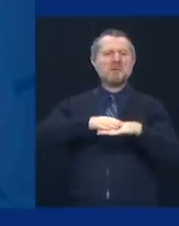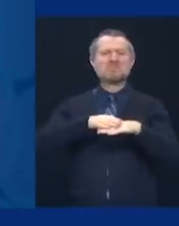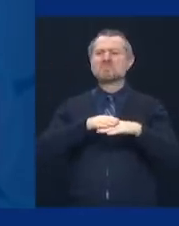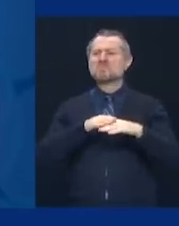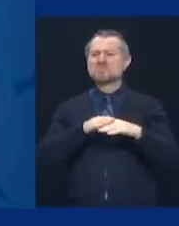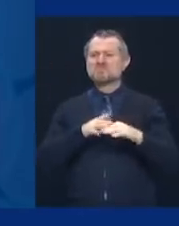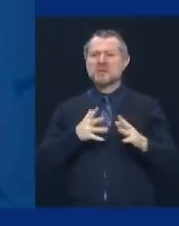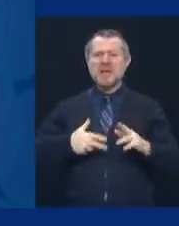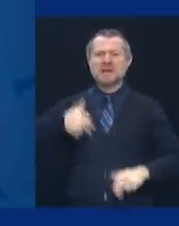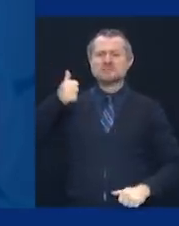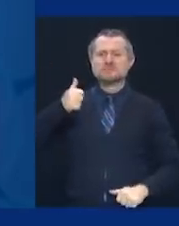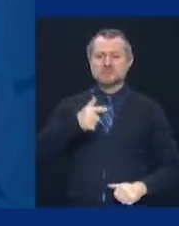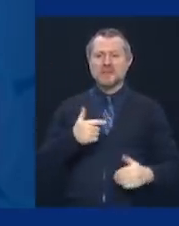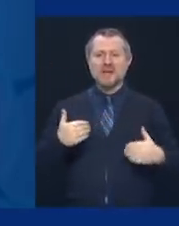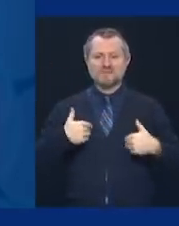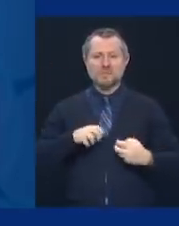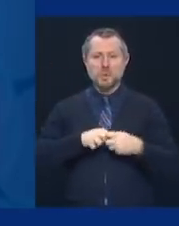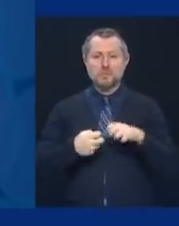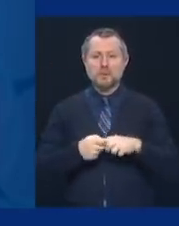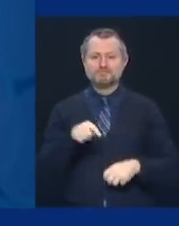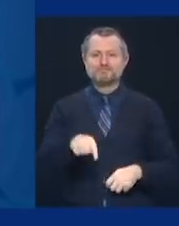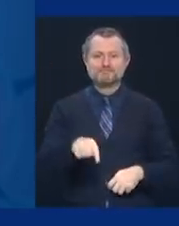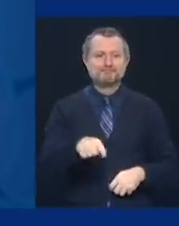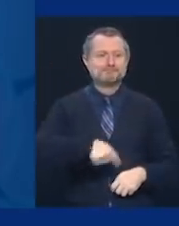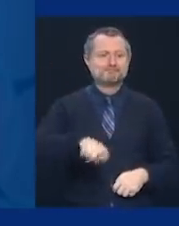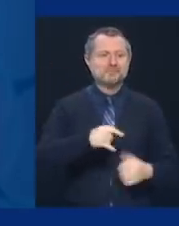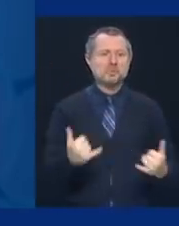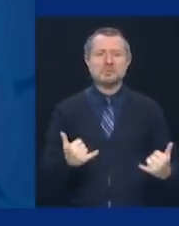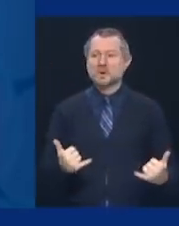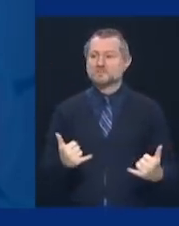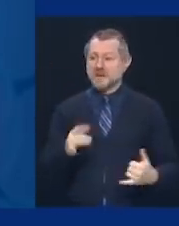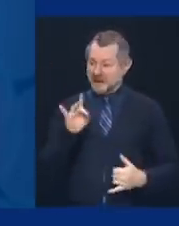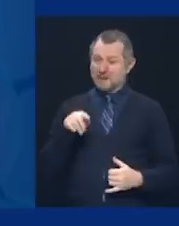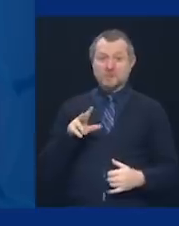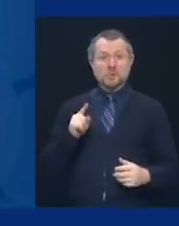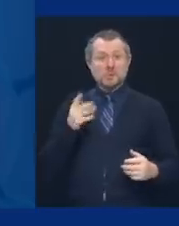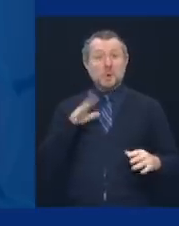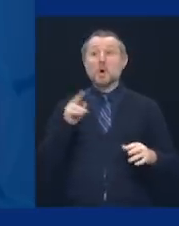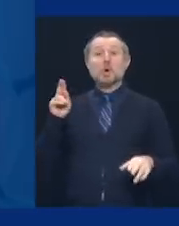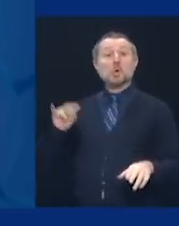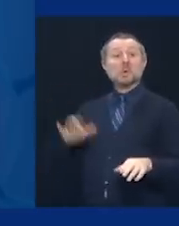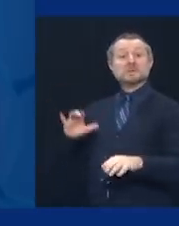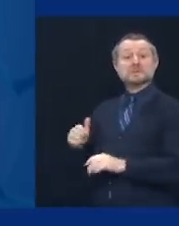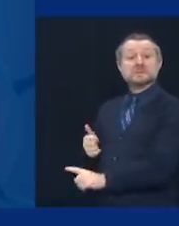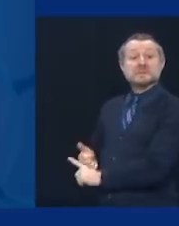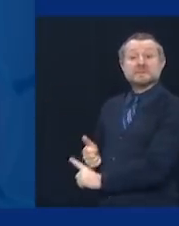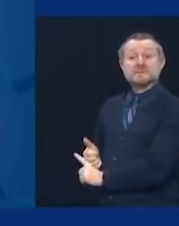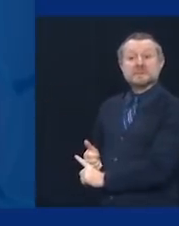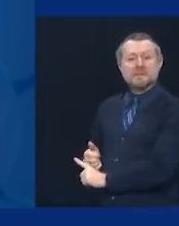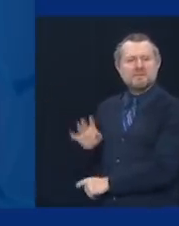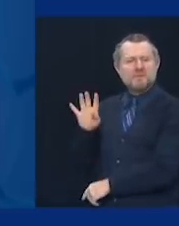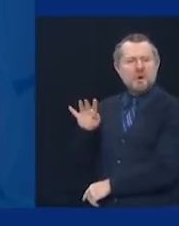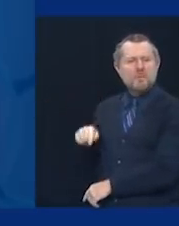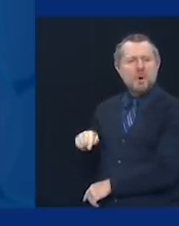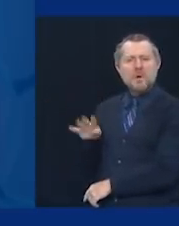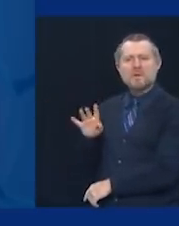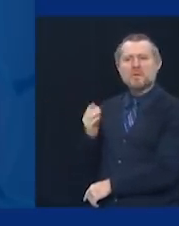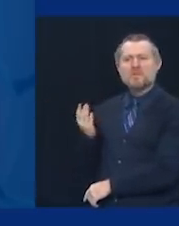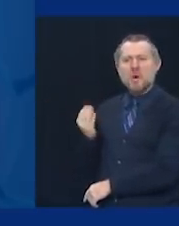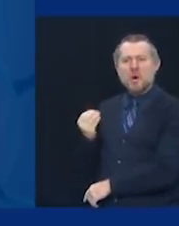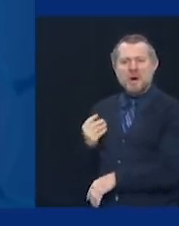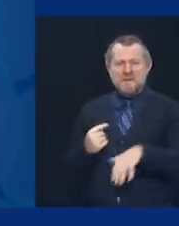has a problem. Significant problem. New York City, 4.4. So Finger Lakes double